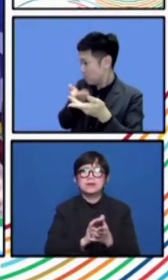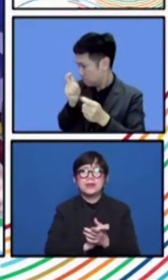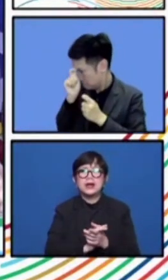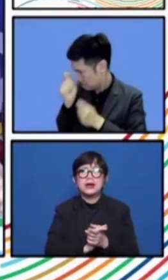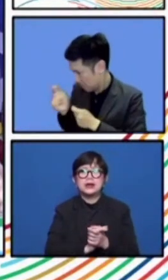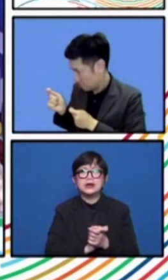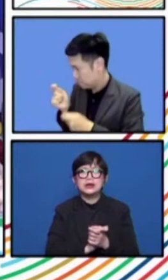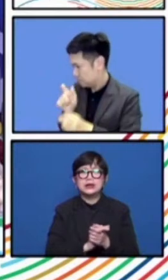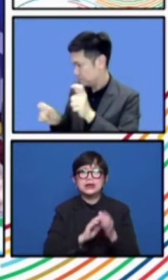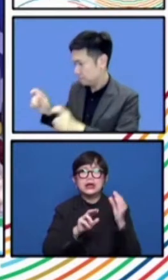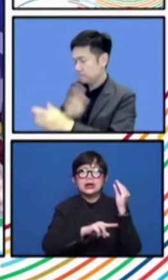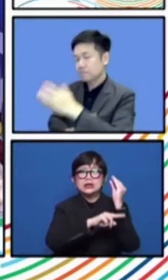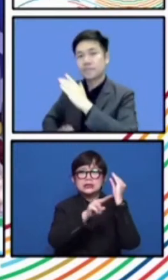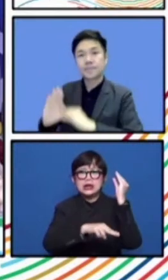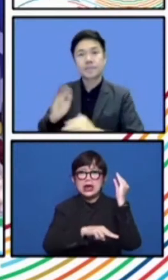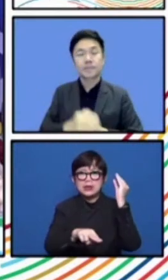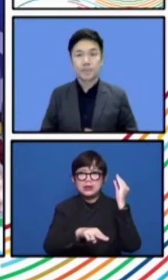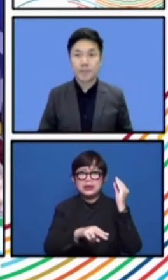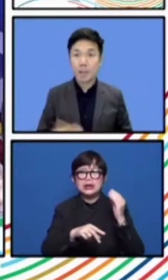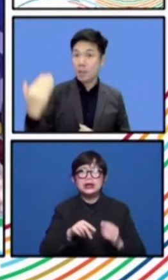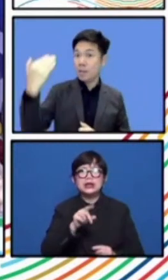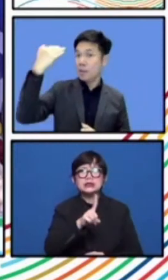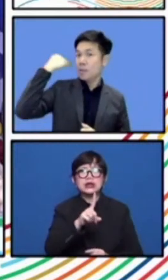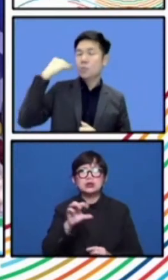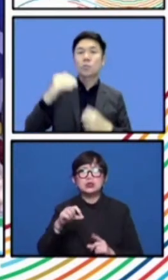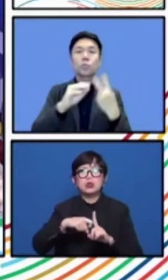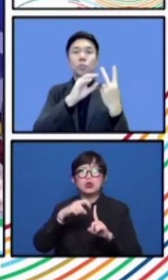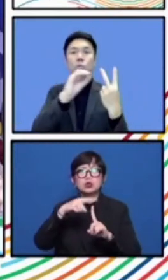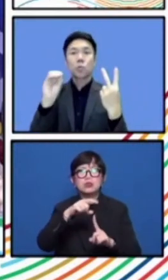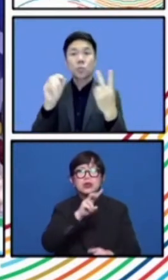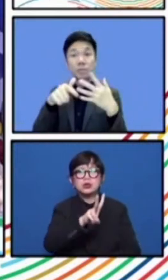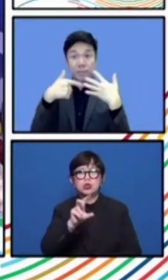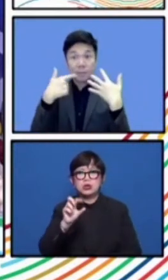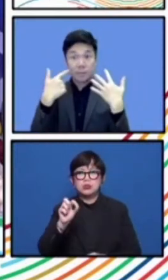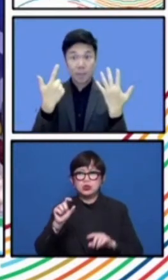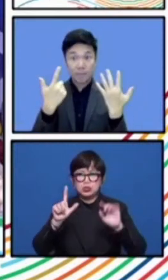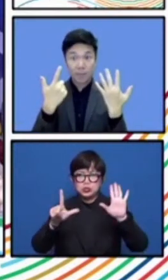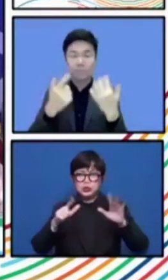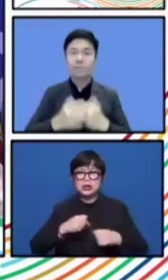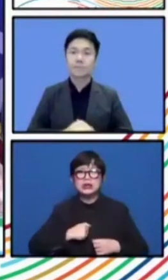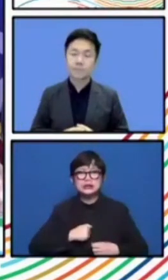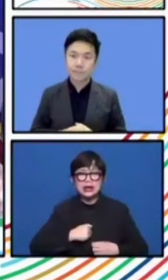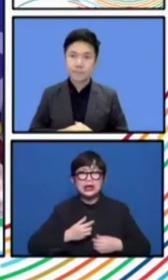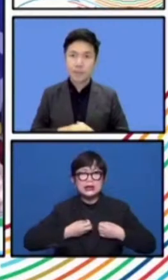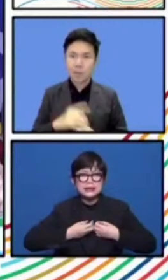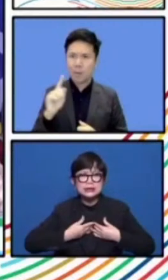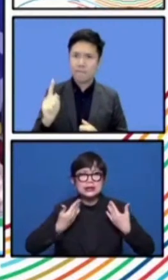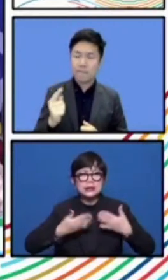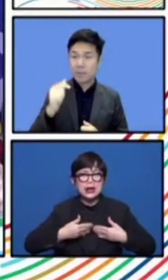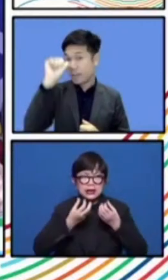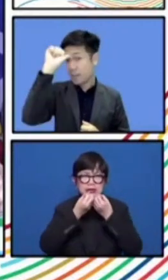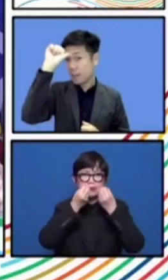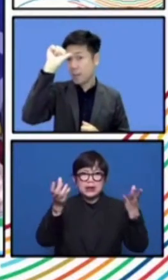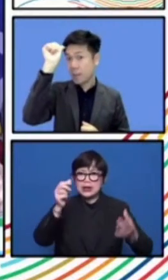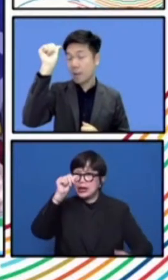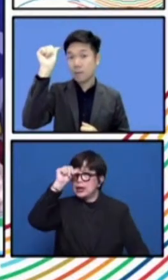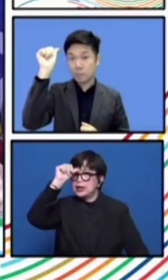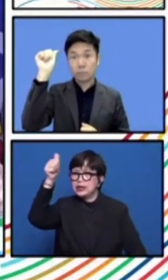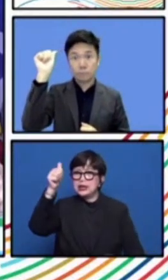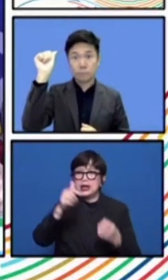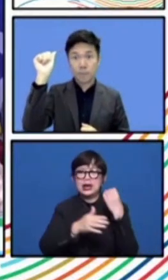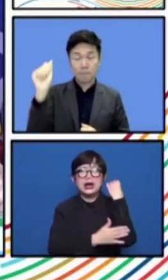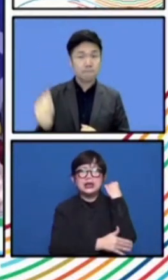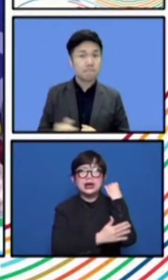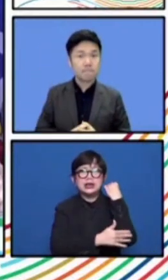2007. I am happy to just tell that India was amongst the few countries immediately who